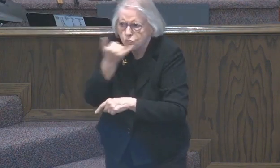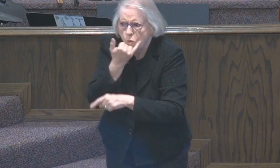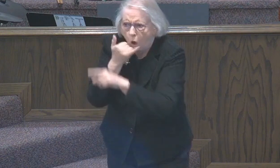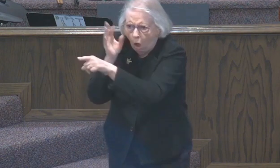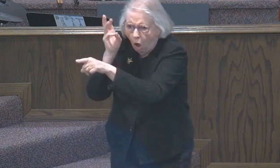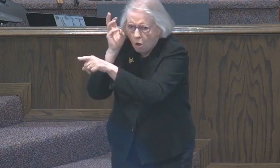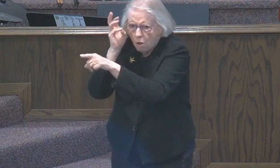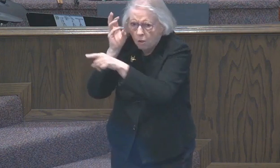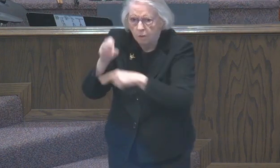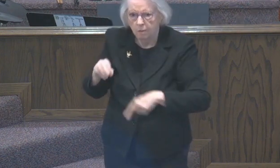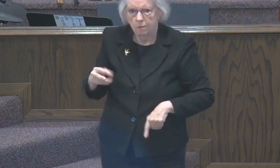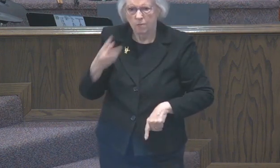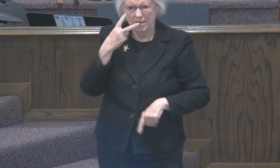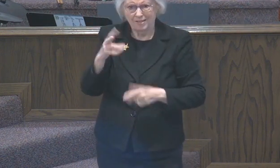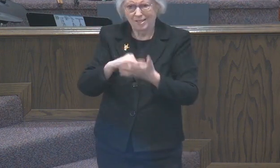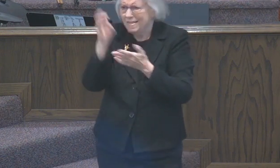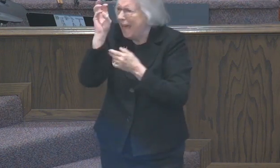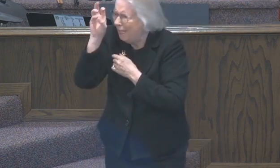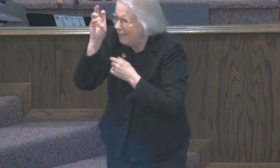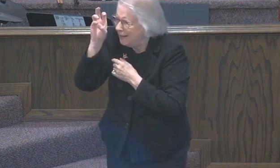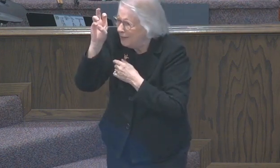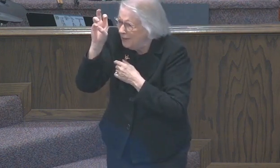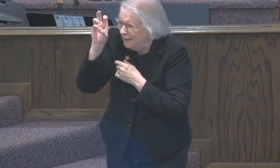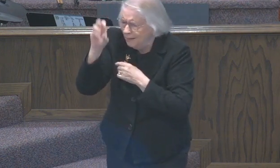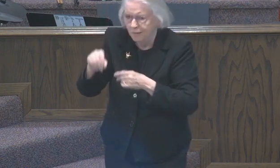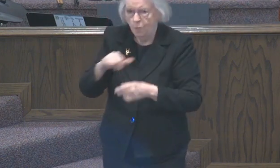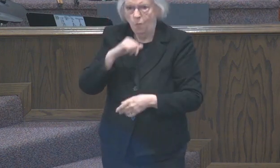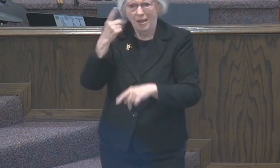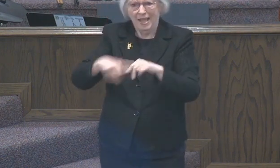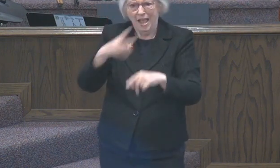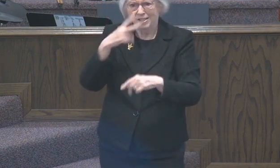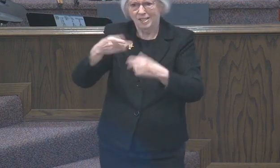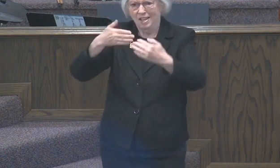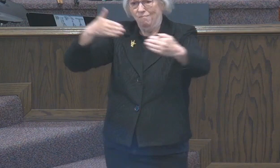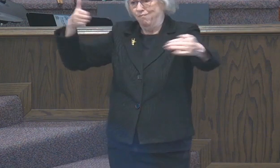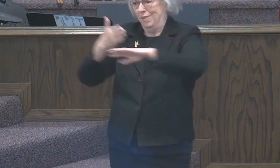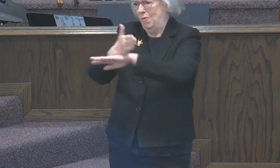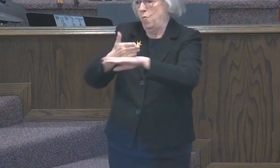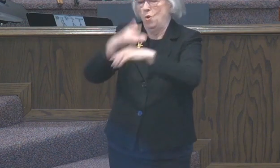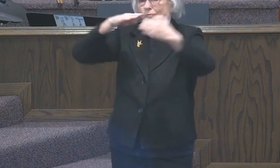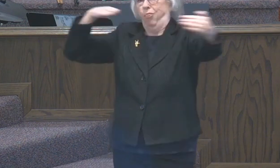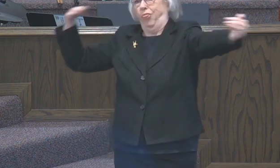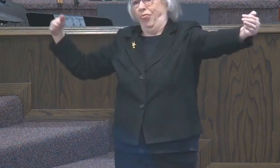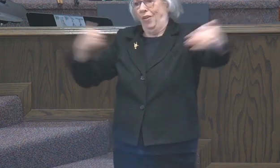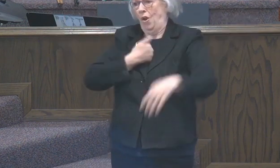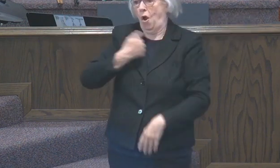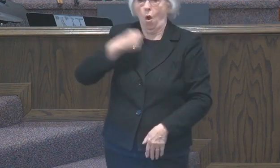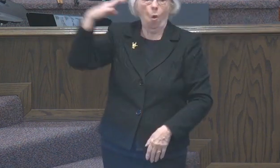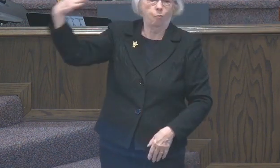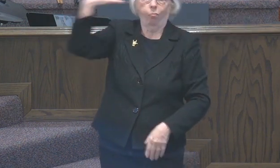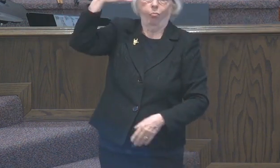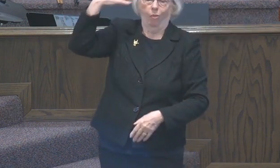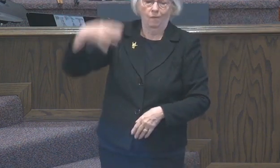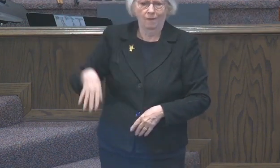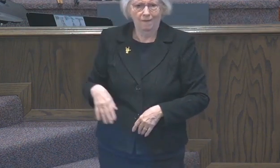Yes, 6 verse 1 says, judge not. Yes, it says that because When Jesus says,